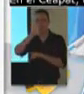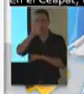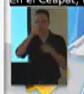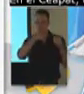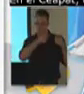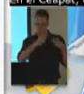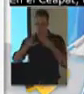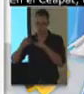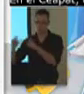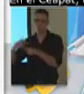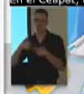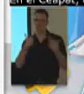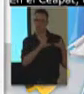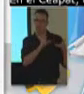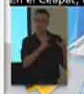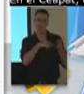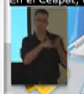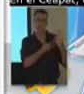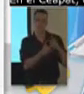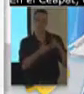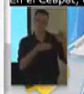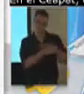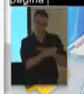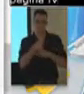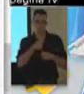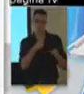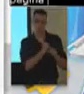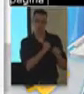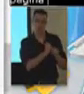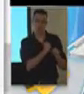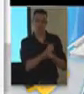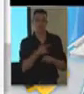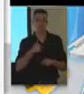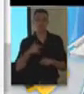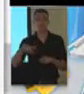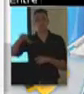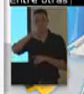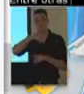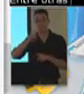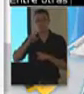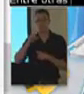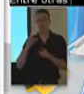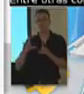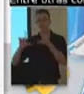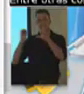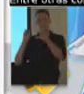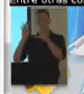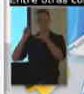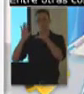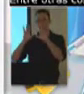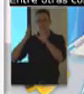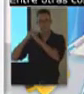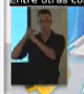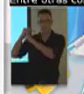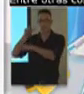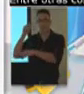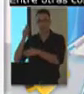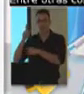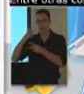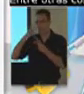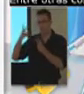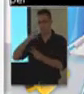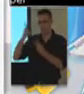have 5 areas. I work in architecture and accessibility, and amongst other things, we have a